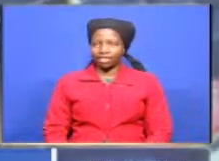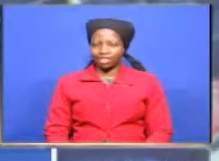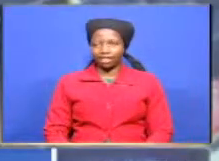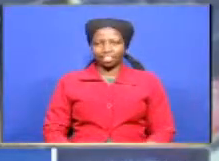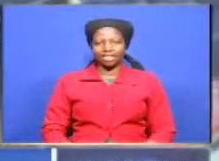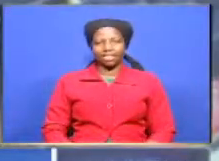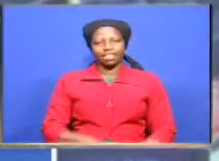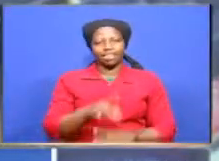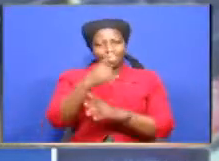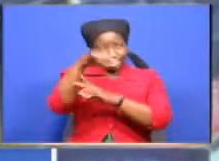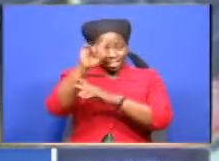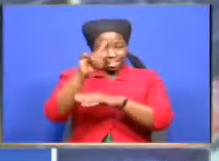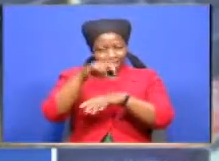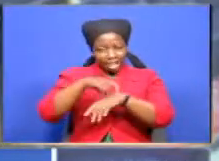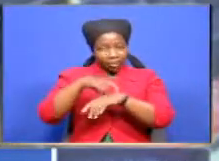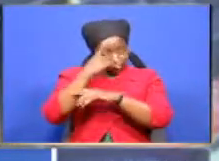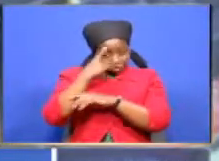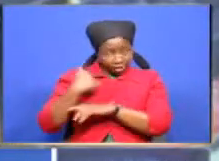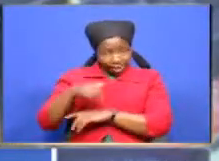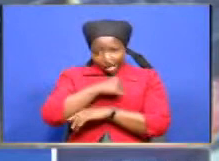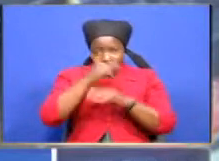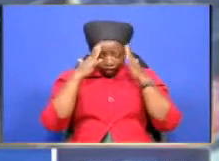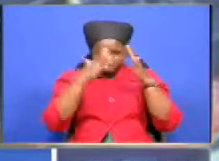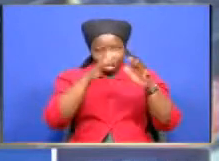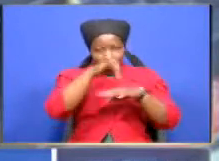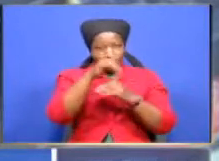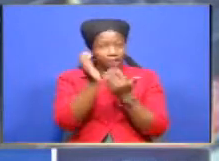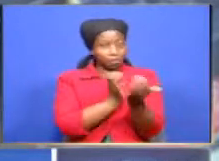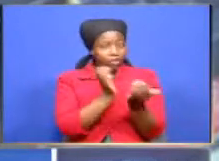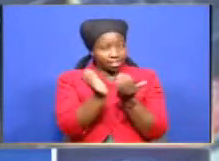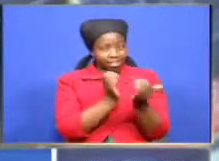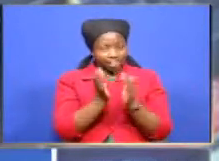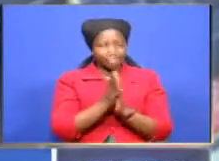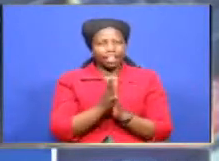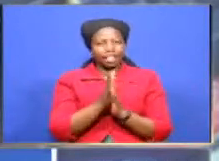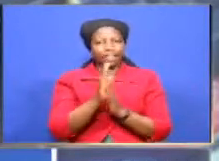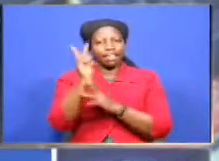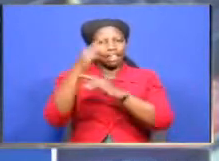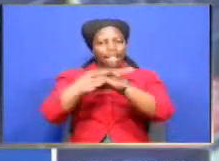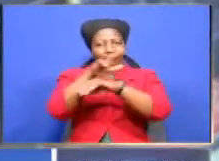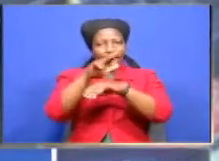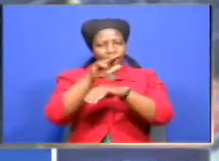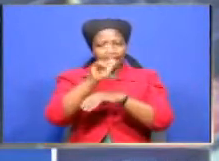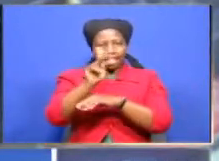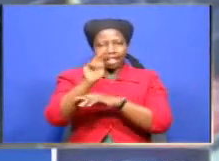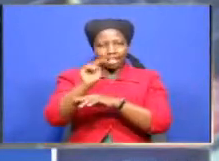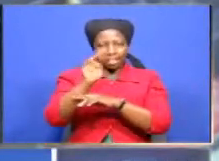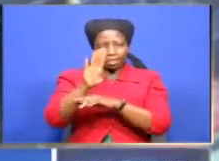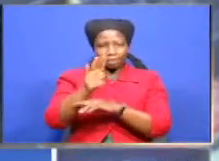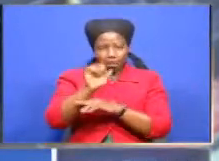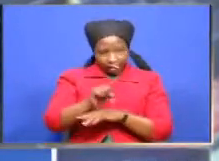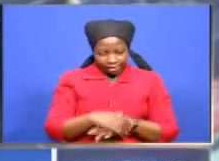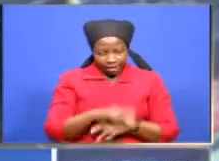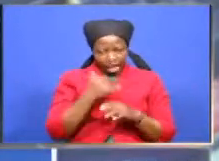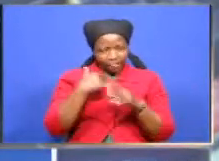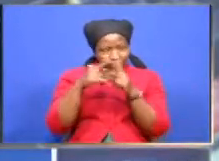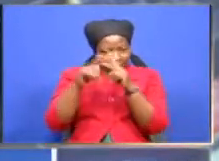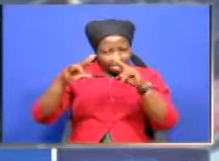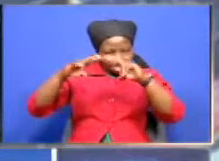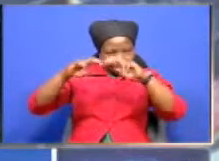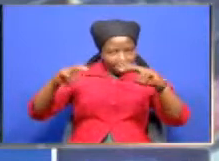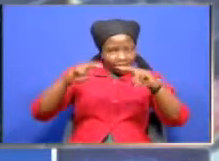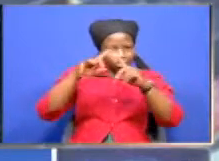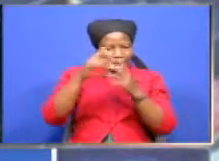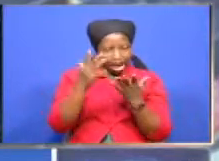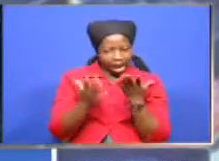Right, it's now time for us to focus on matters business. And the Kenya National Bureau of Statistics embarked on a survey to assess